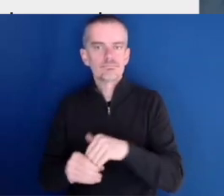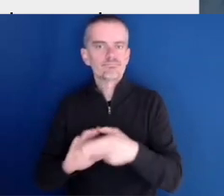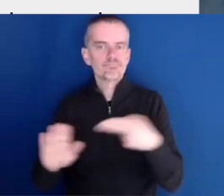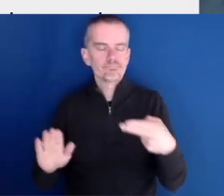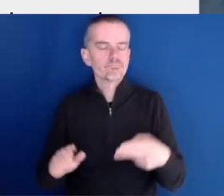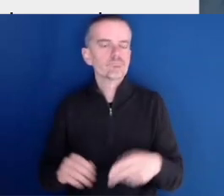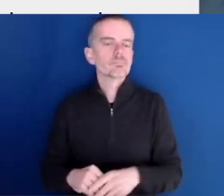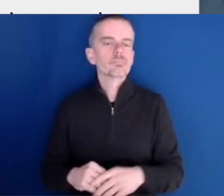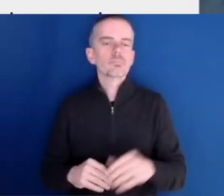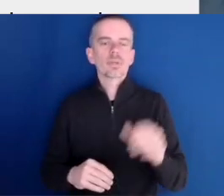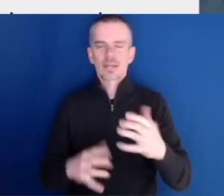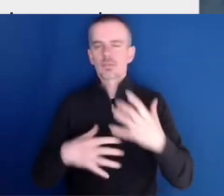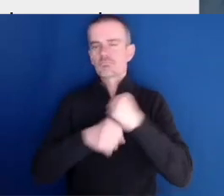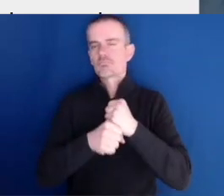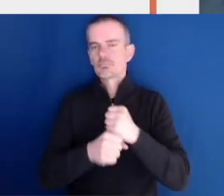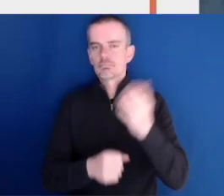covered last time.